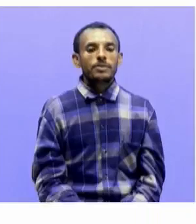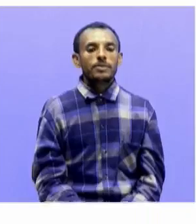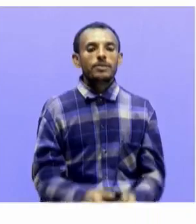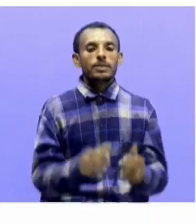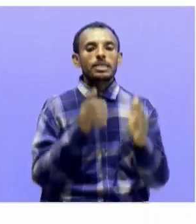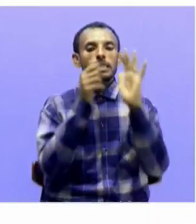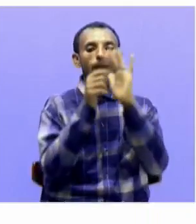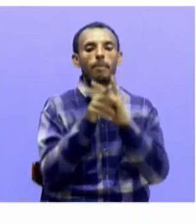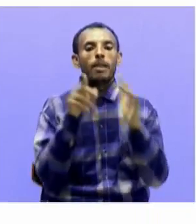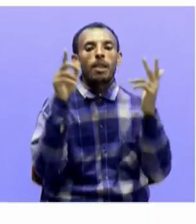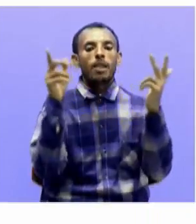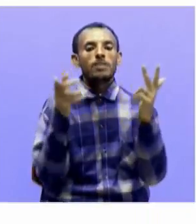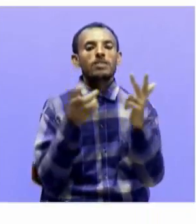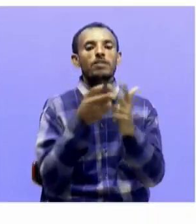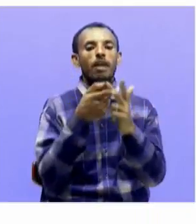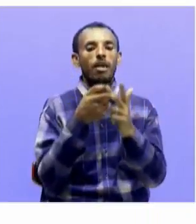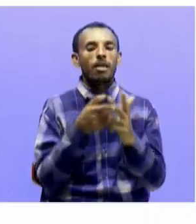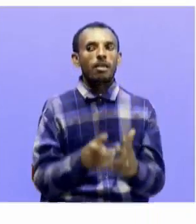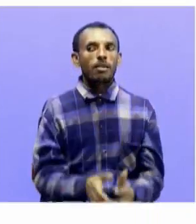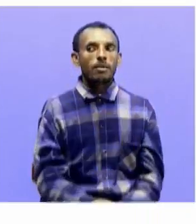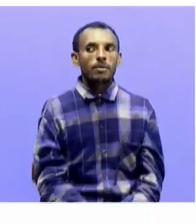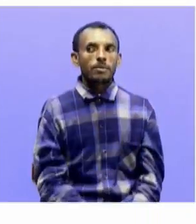Example 3.